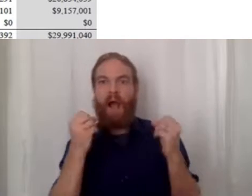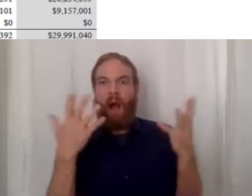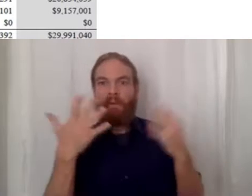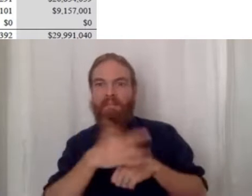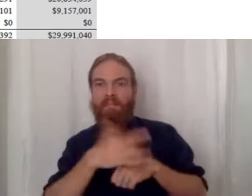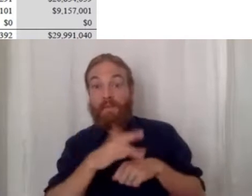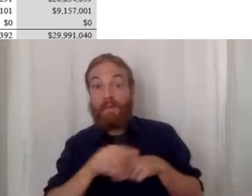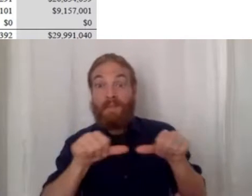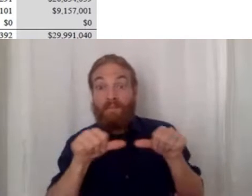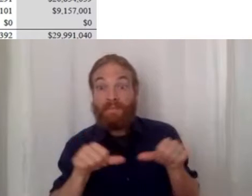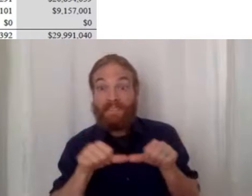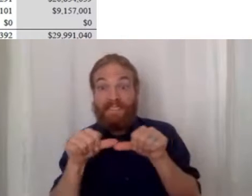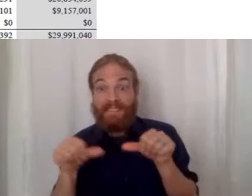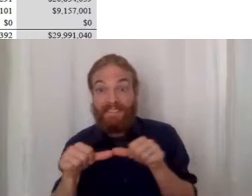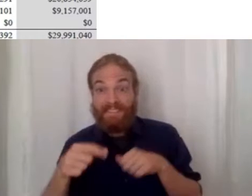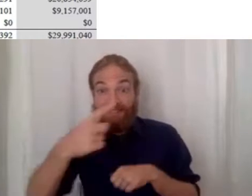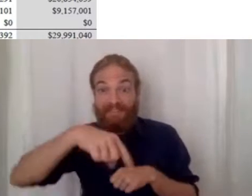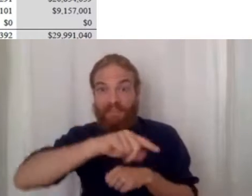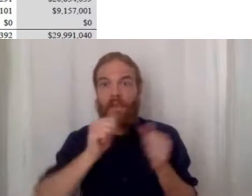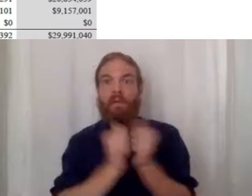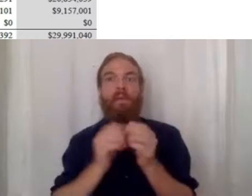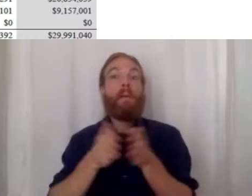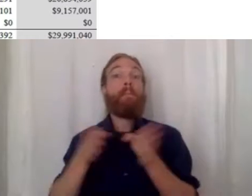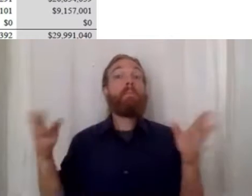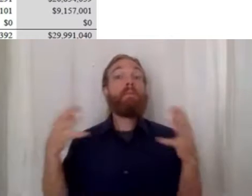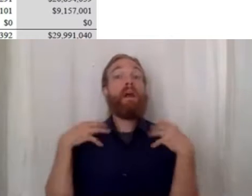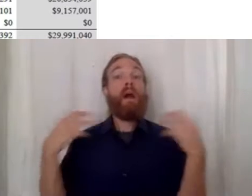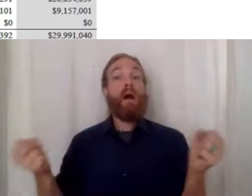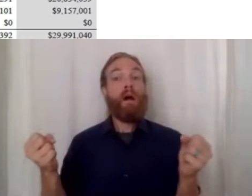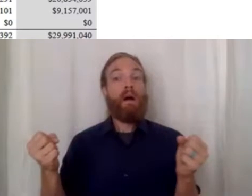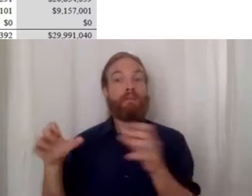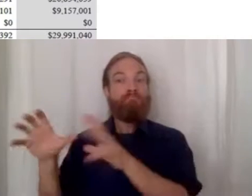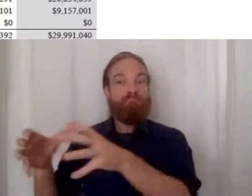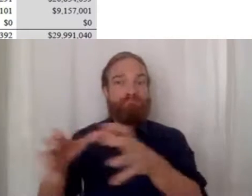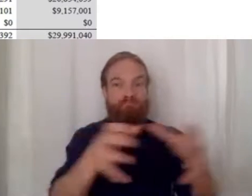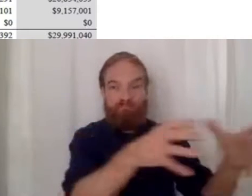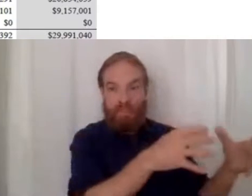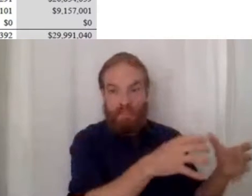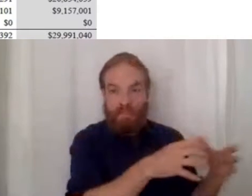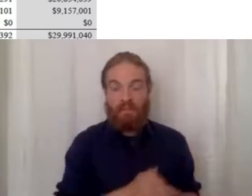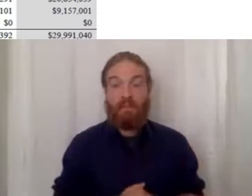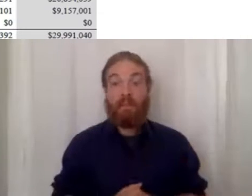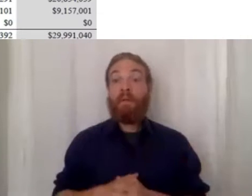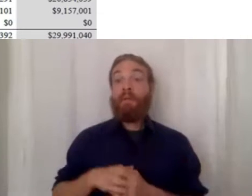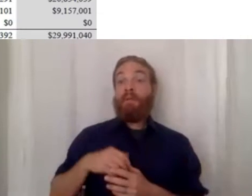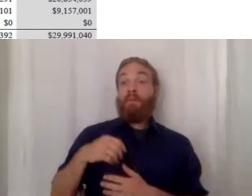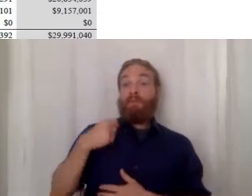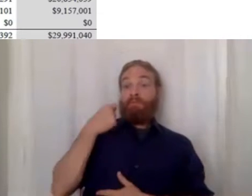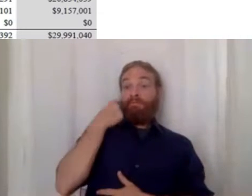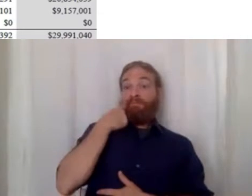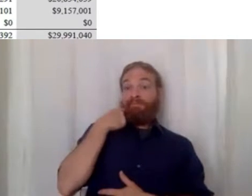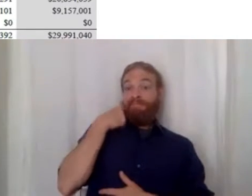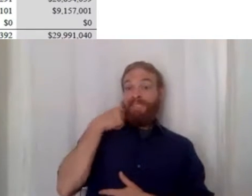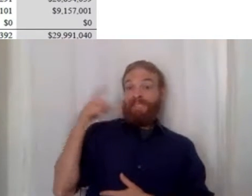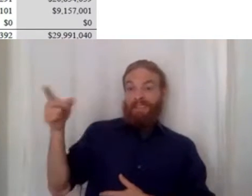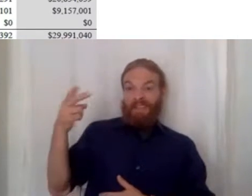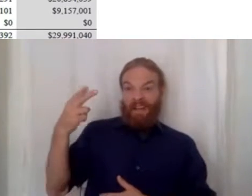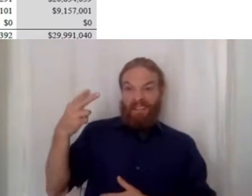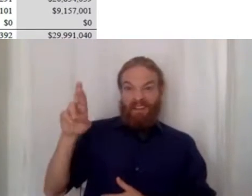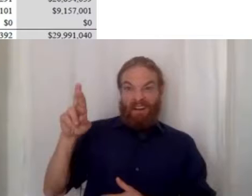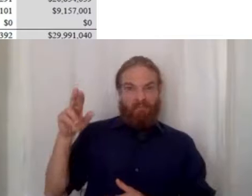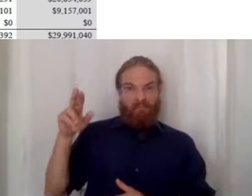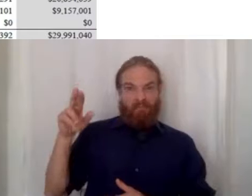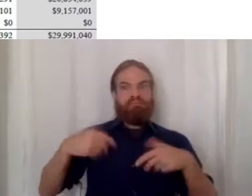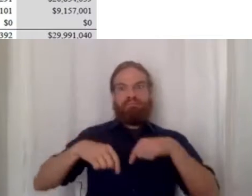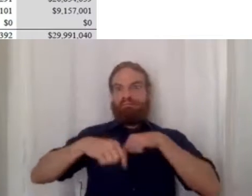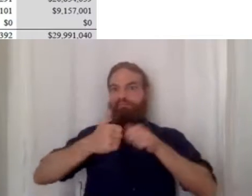lately is just the HR staffing not being able to keep up with the demand of the hiring that public health has been